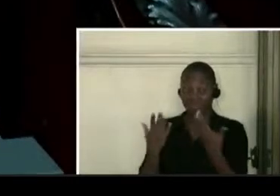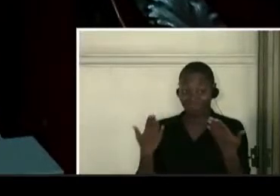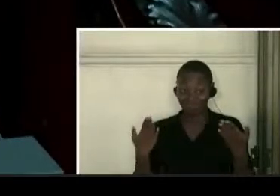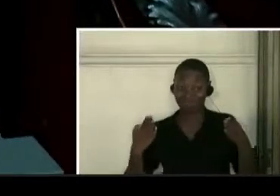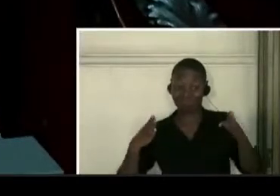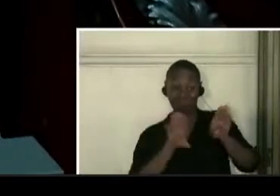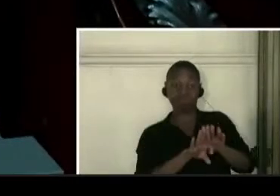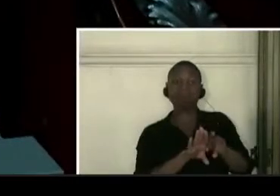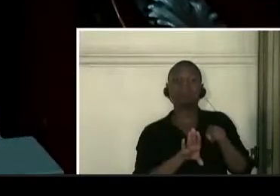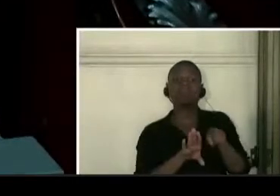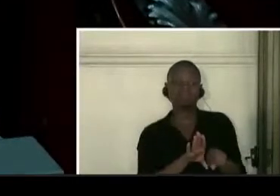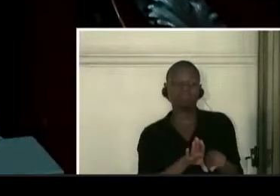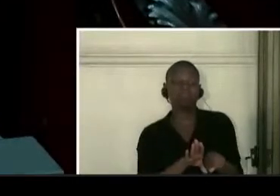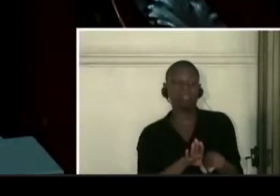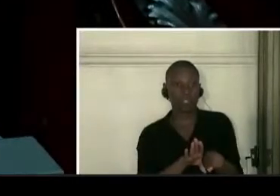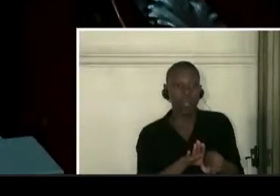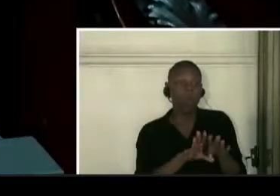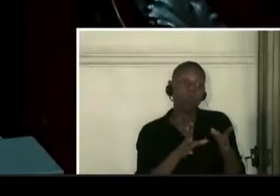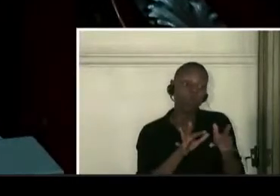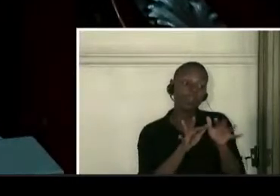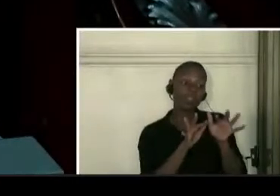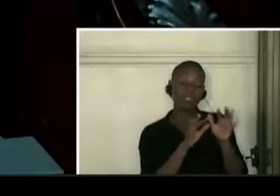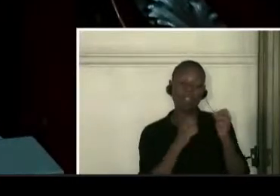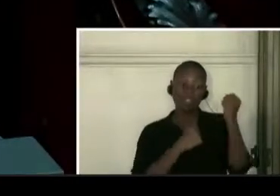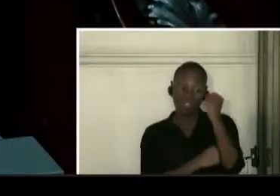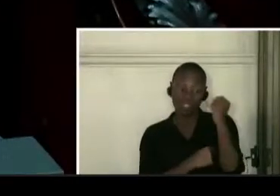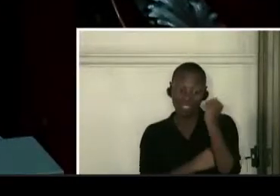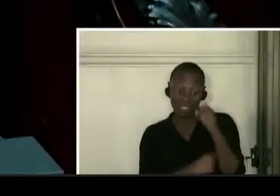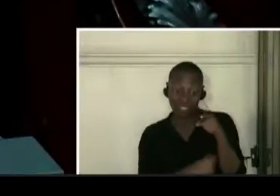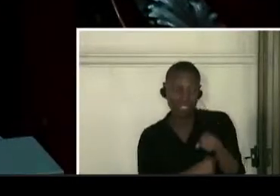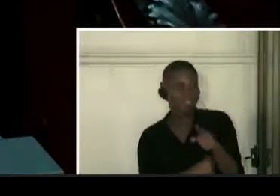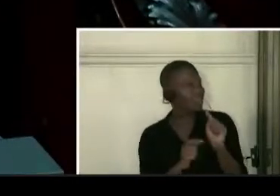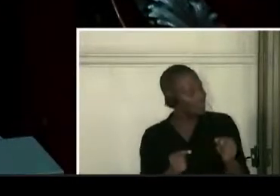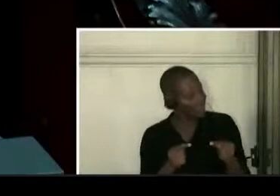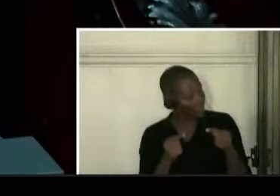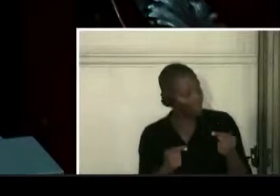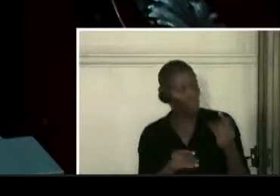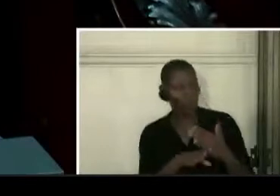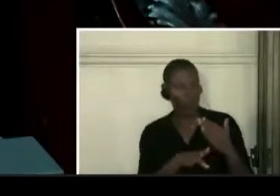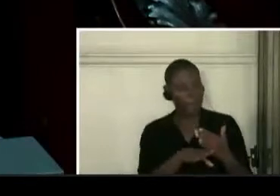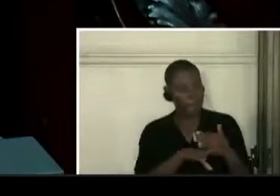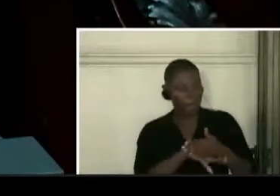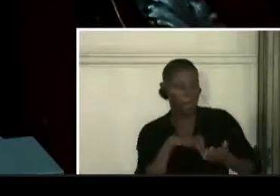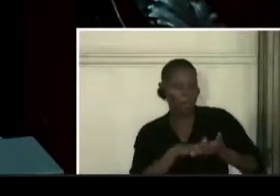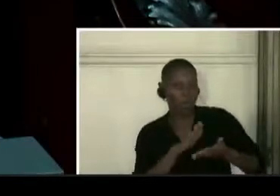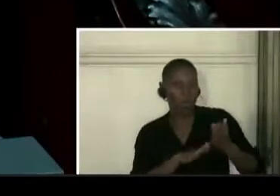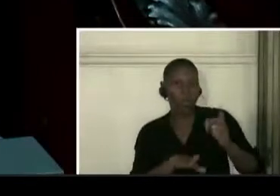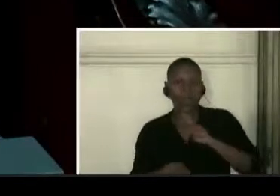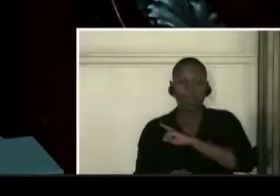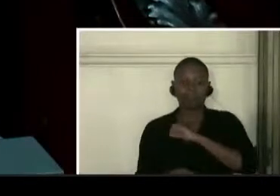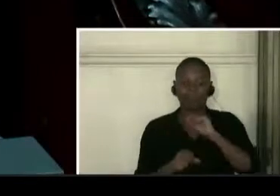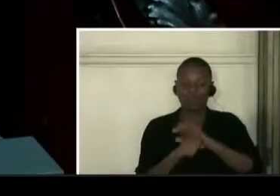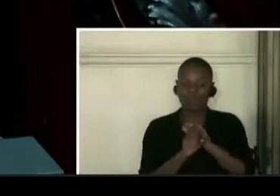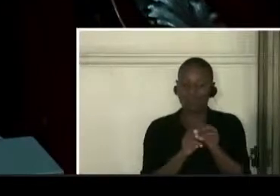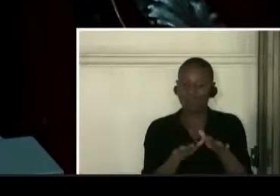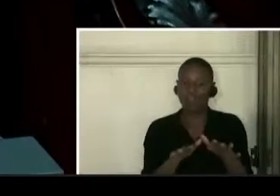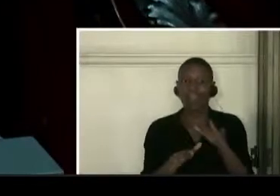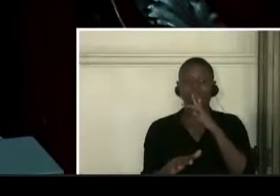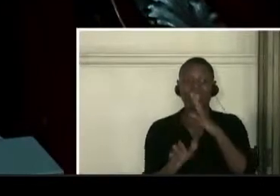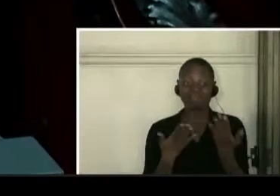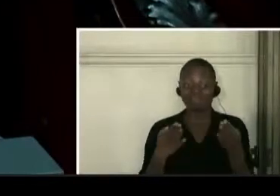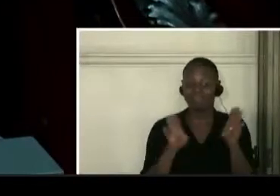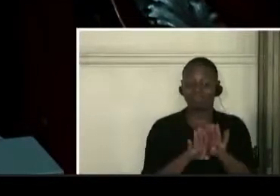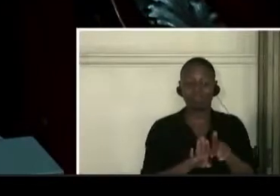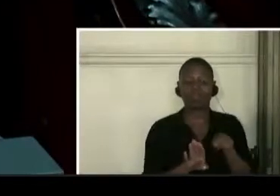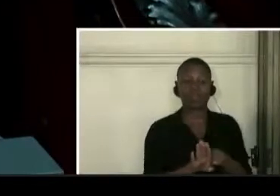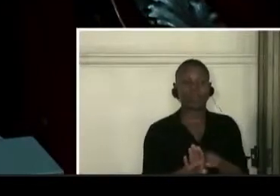asebenzisana noma akhipha amatayitela asalele kamuva ngokomsebenzi. Loko singakusho nje ukuthi-ke kuye